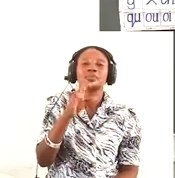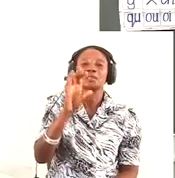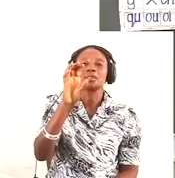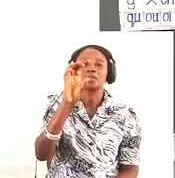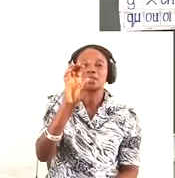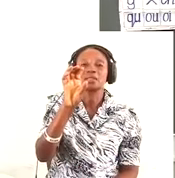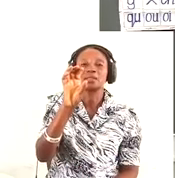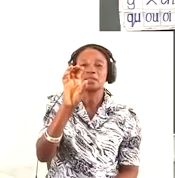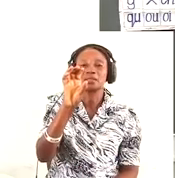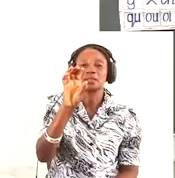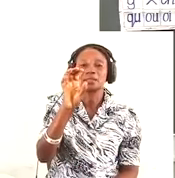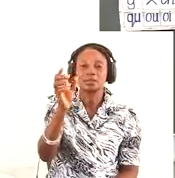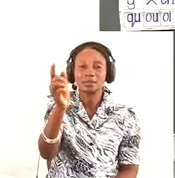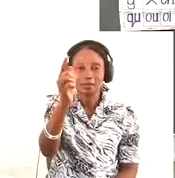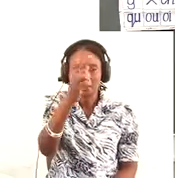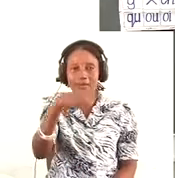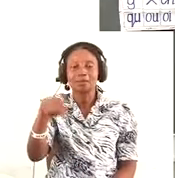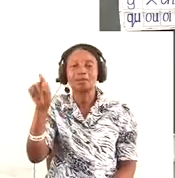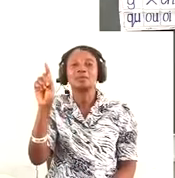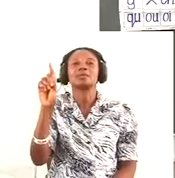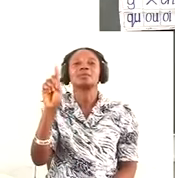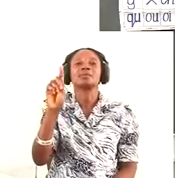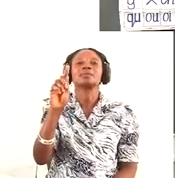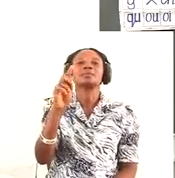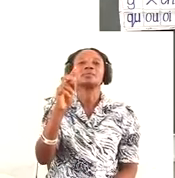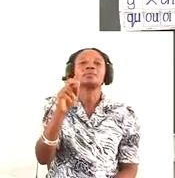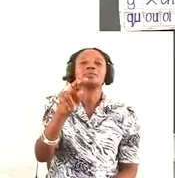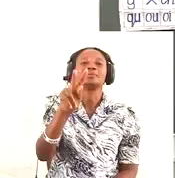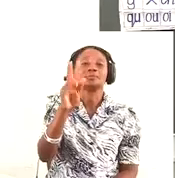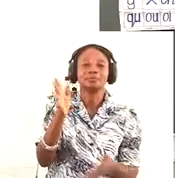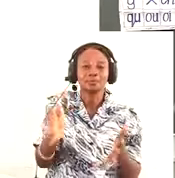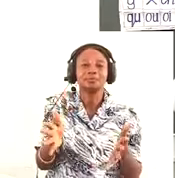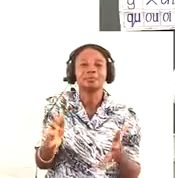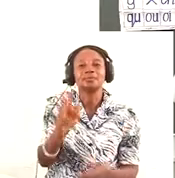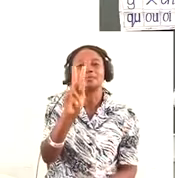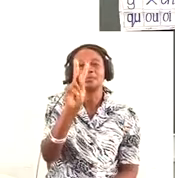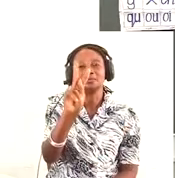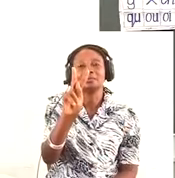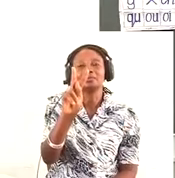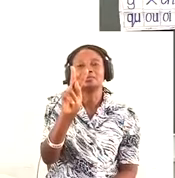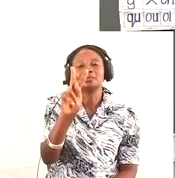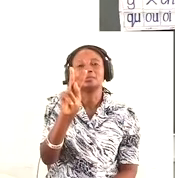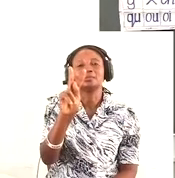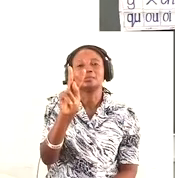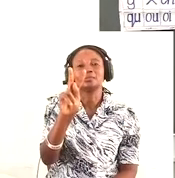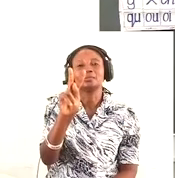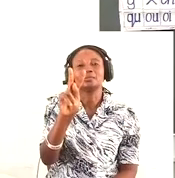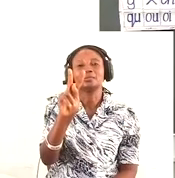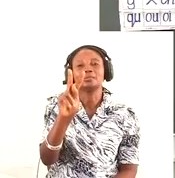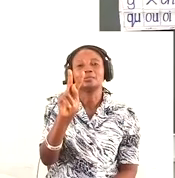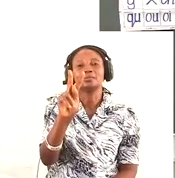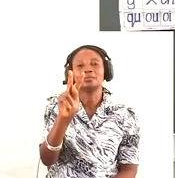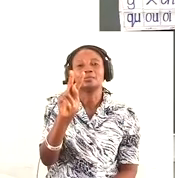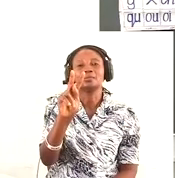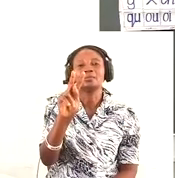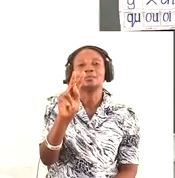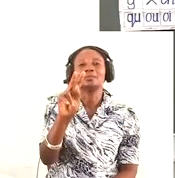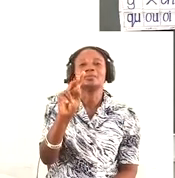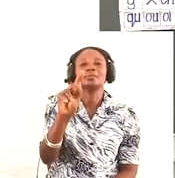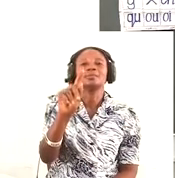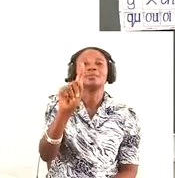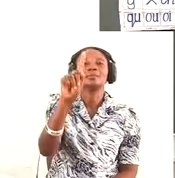what? Around. Let's go to the second k sound. That is the K. K. We say